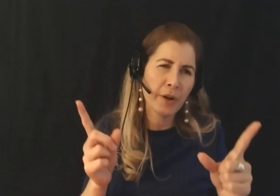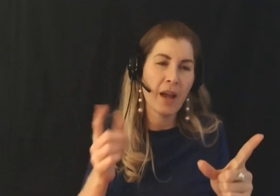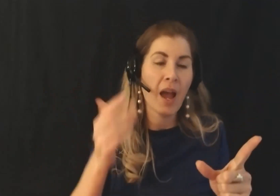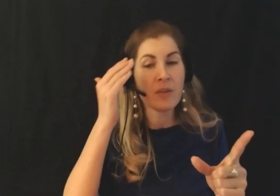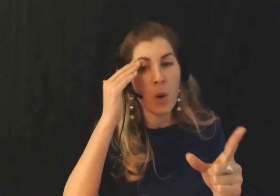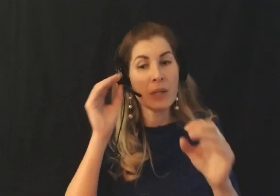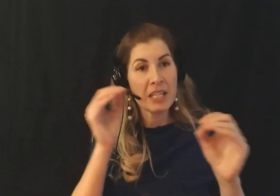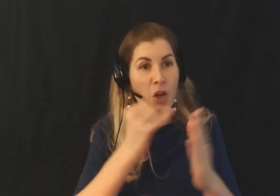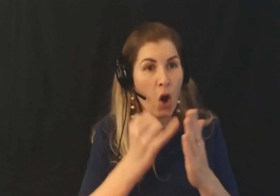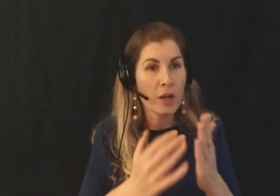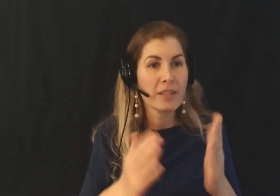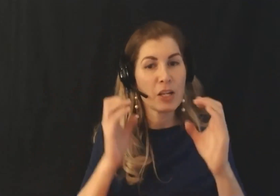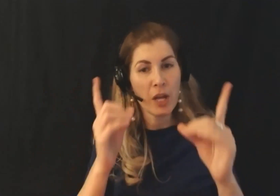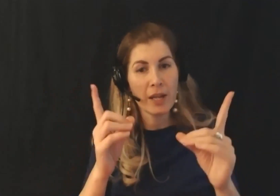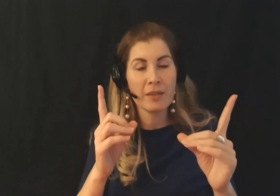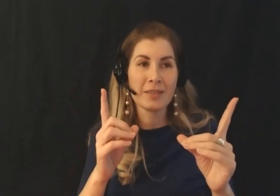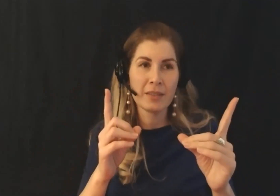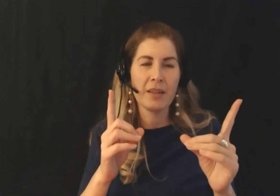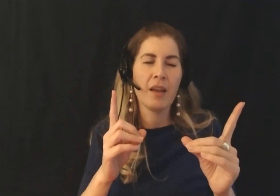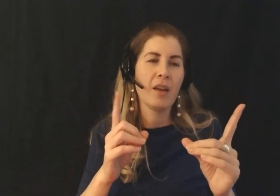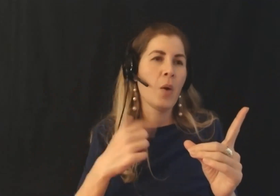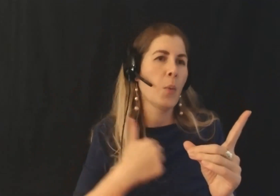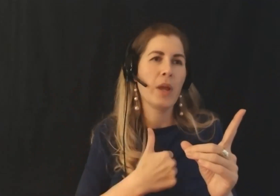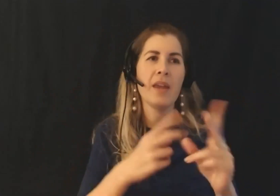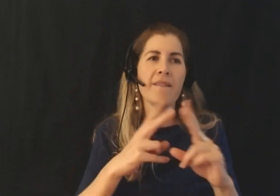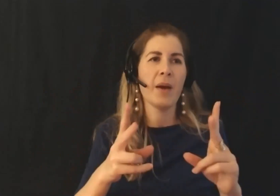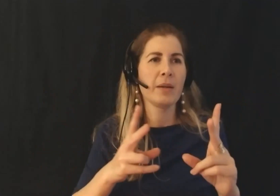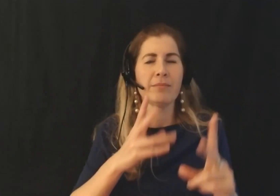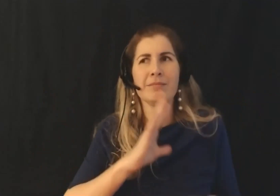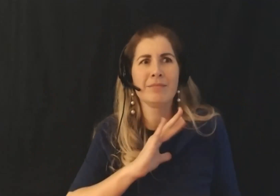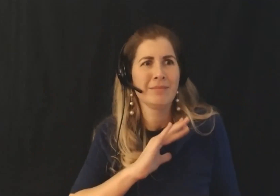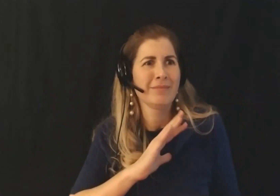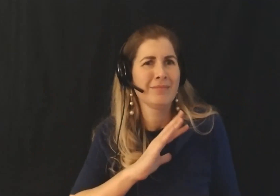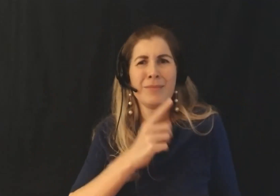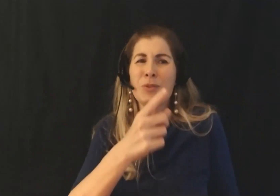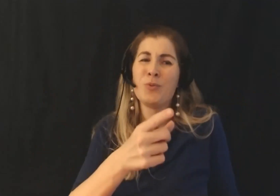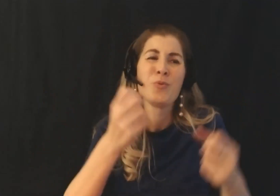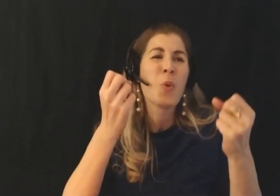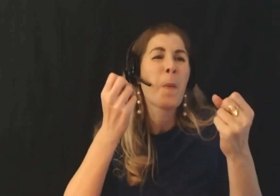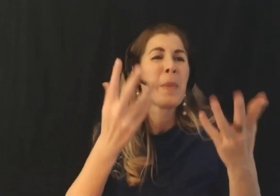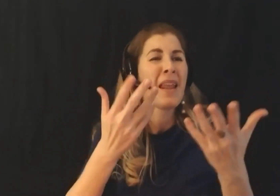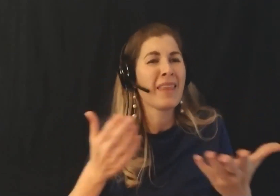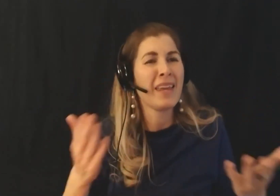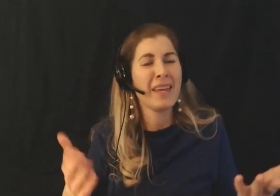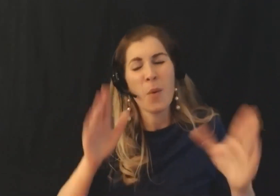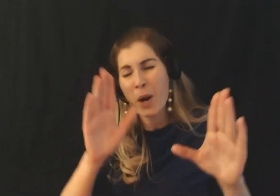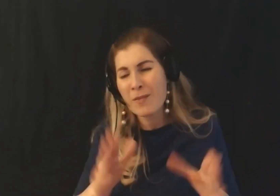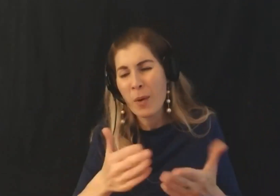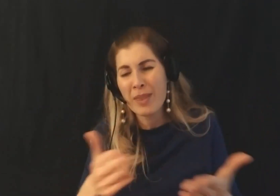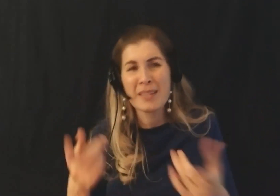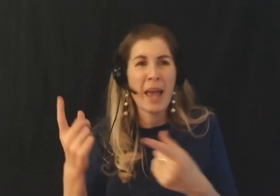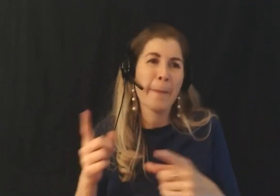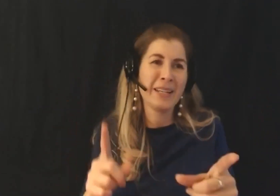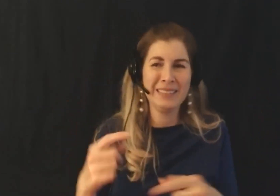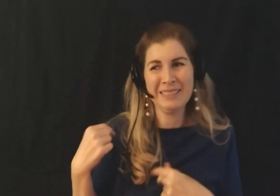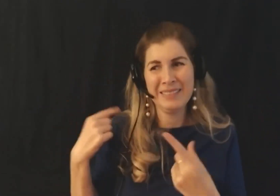and educators in the arts, all of us are super resilient, and I've seen like so many amazing things happen these last few months. And I know that we're going to be in